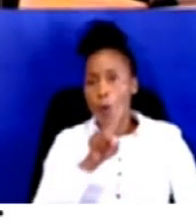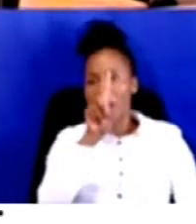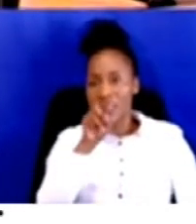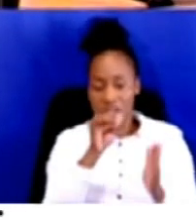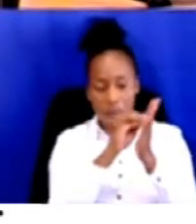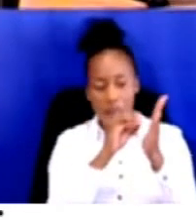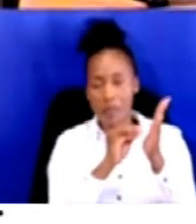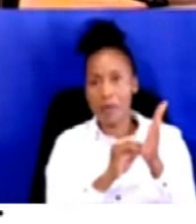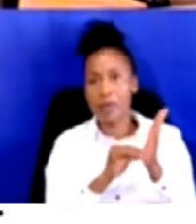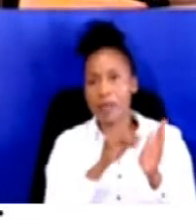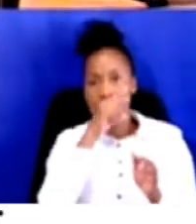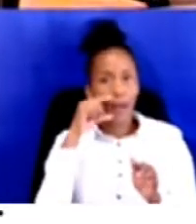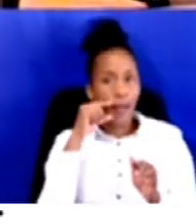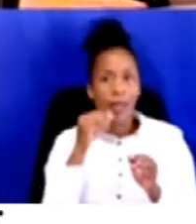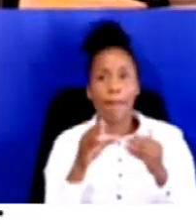the House.